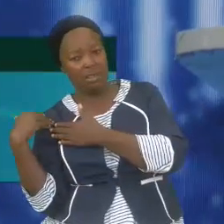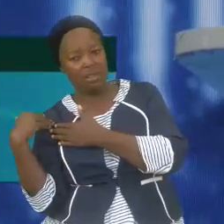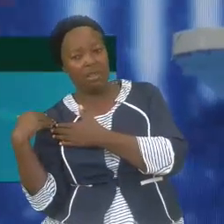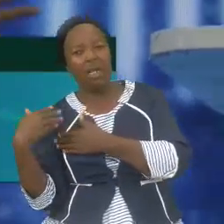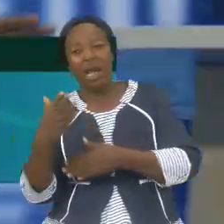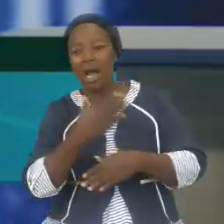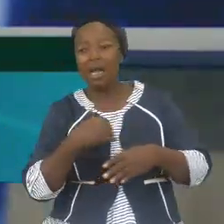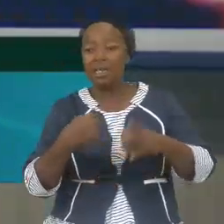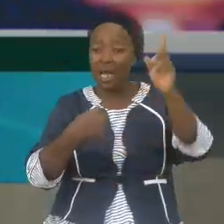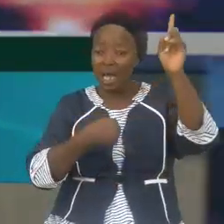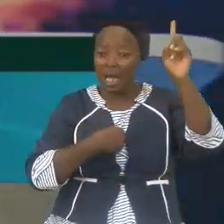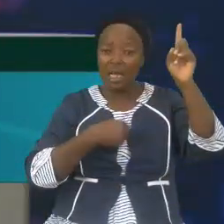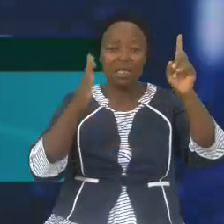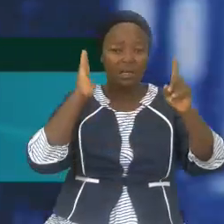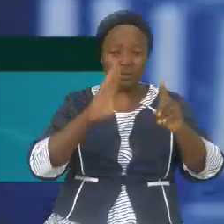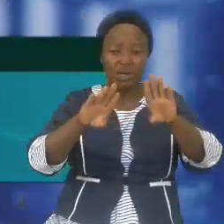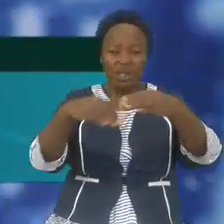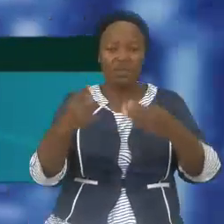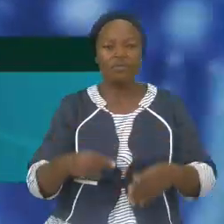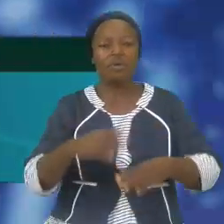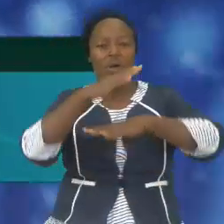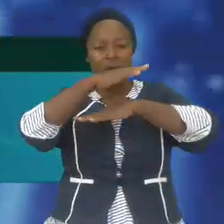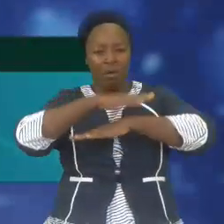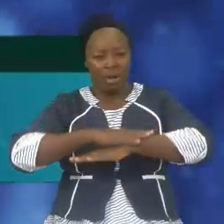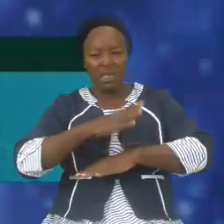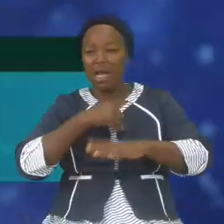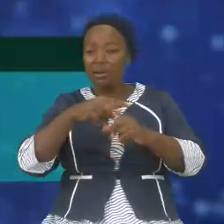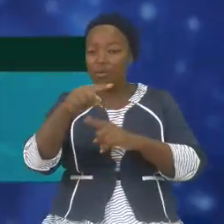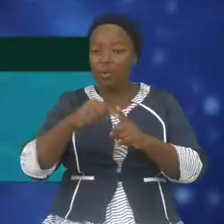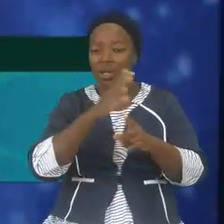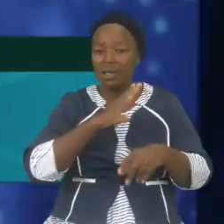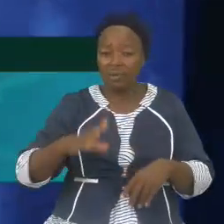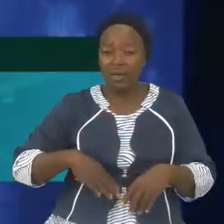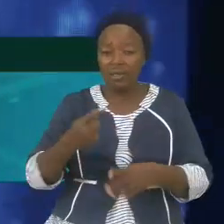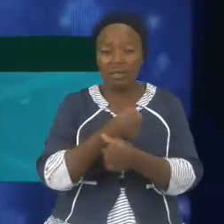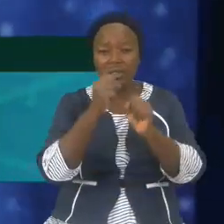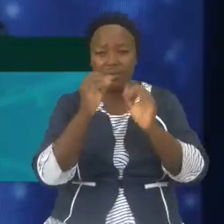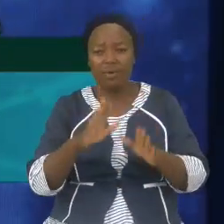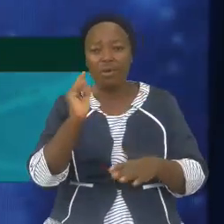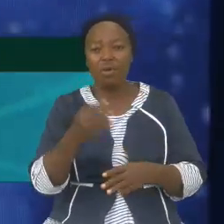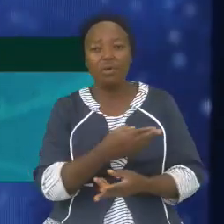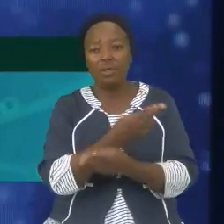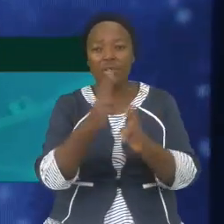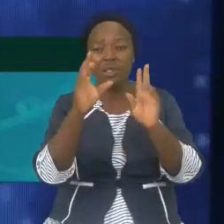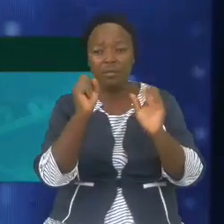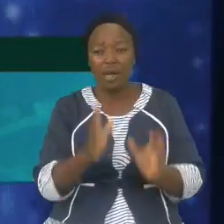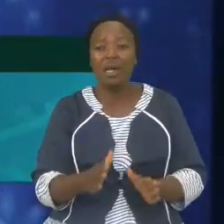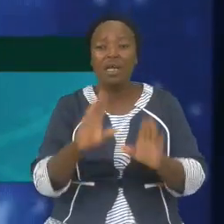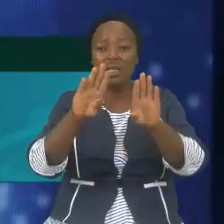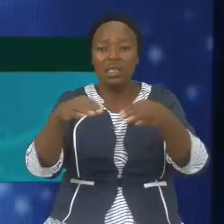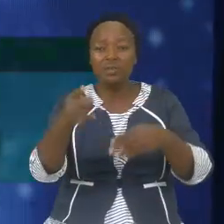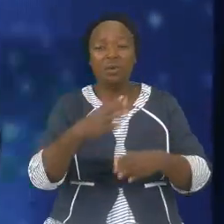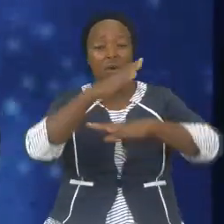I will give you rest. And when Christ, your Savior, your Redeemer, gives you